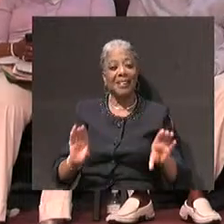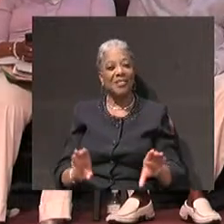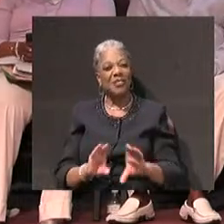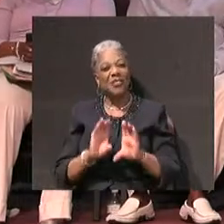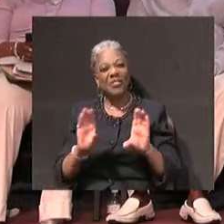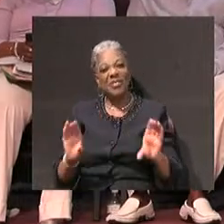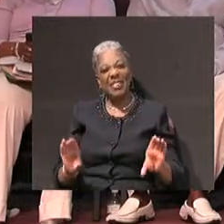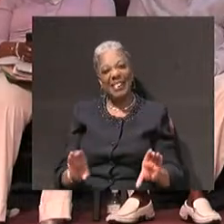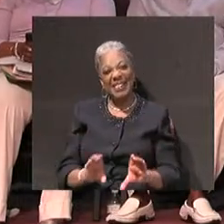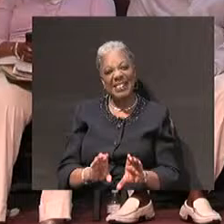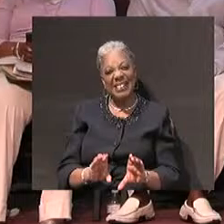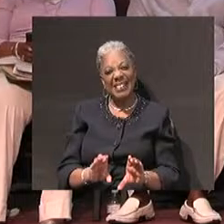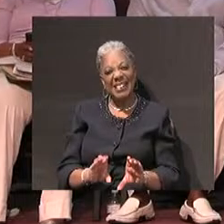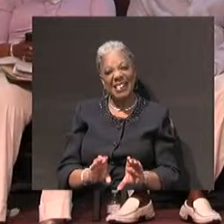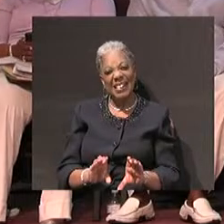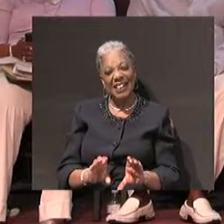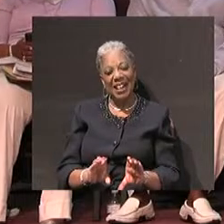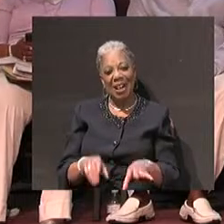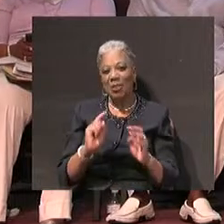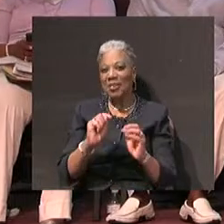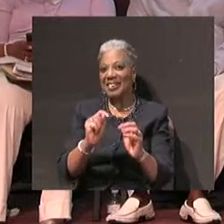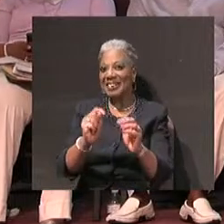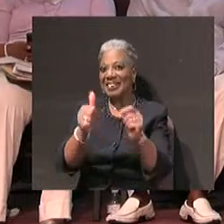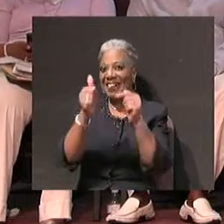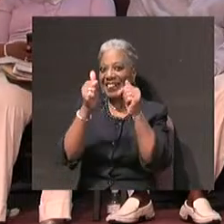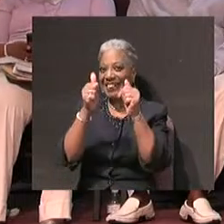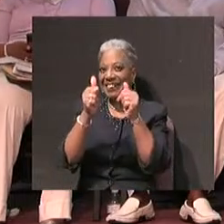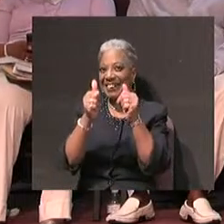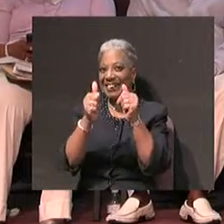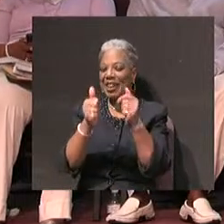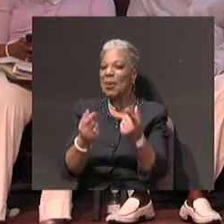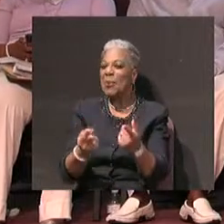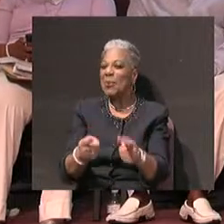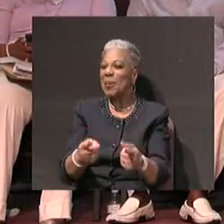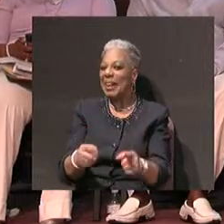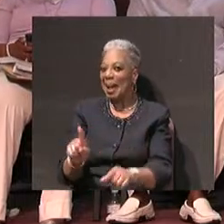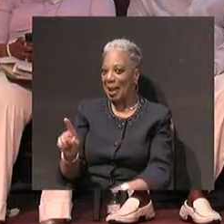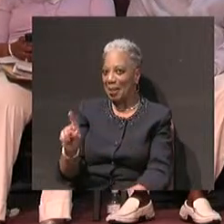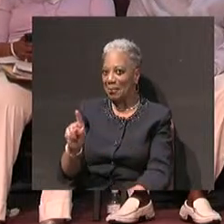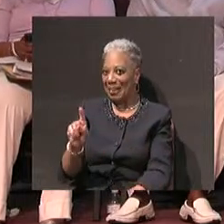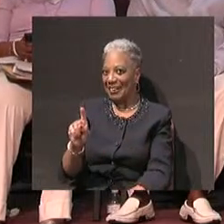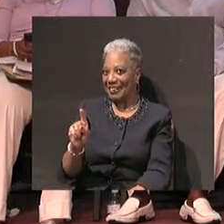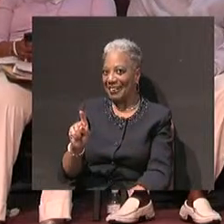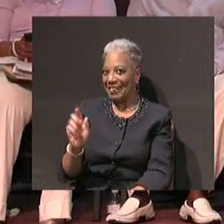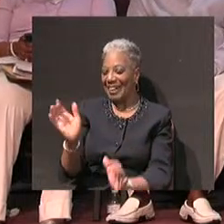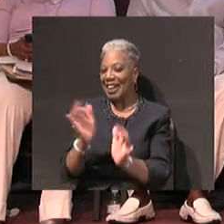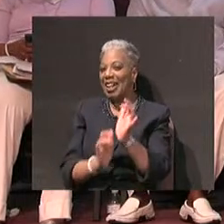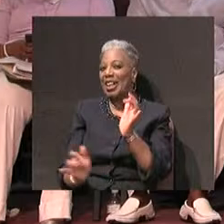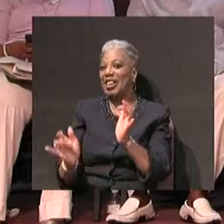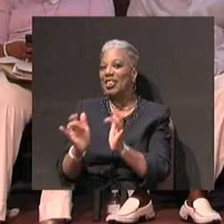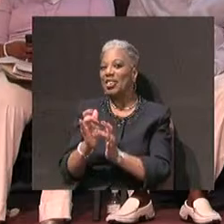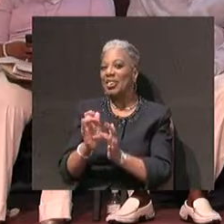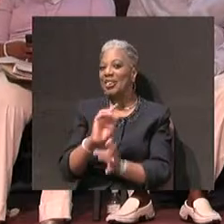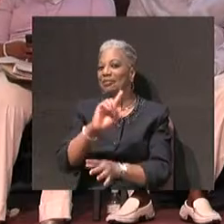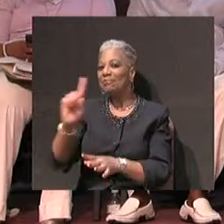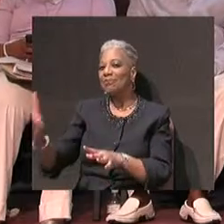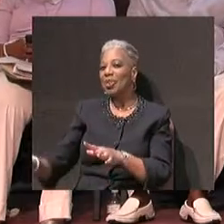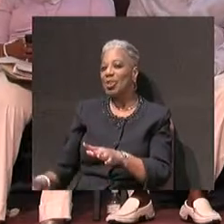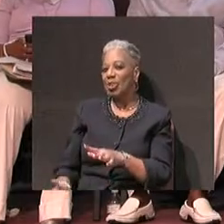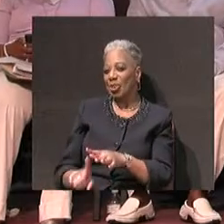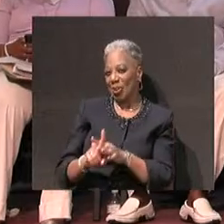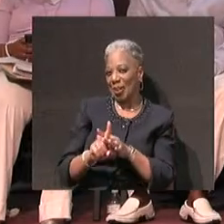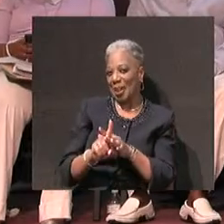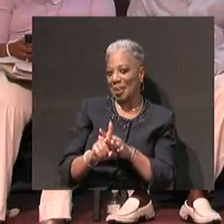When all of a sudden, Jesus comes in their midst, and they don't